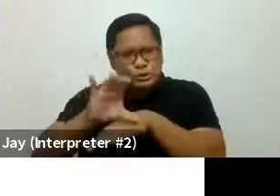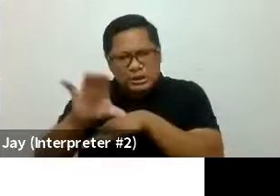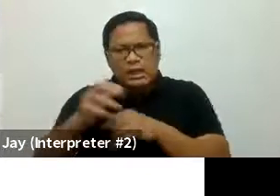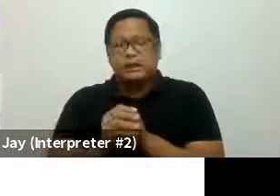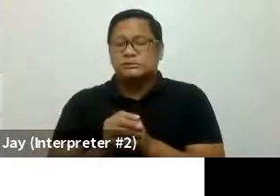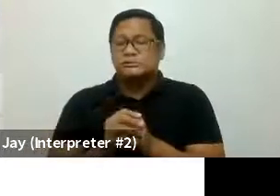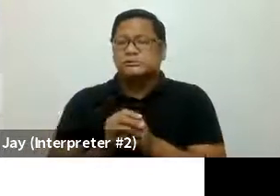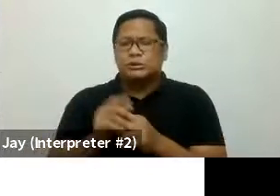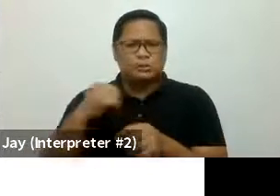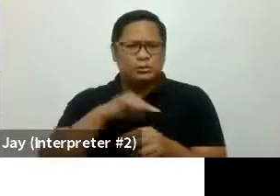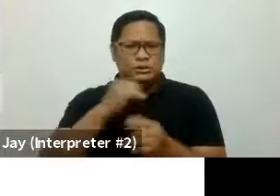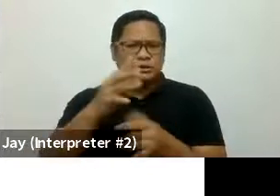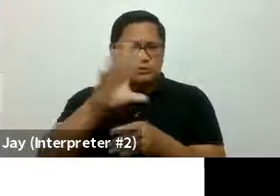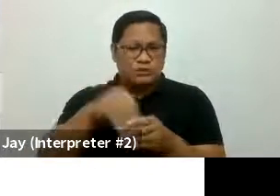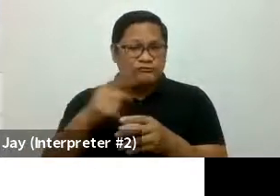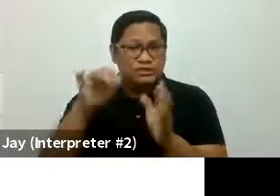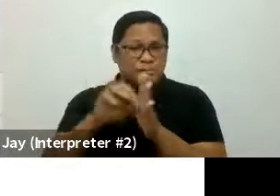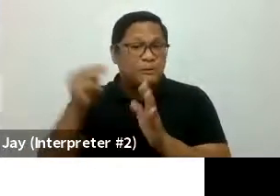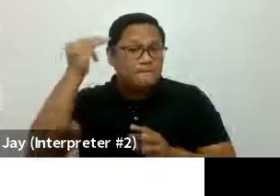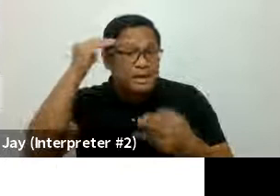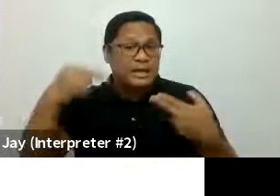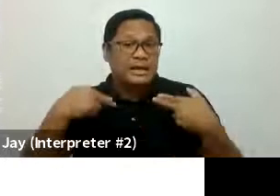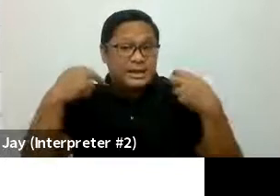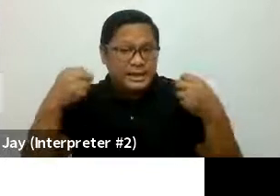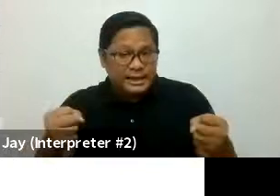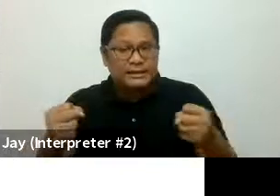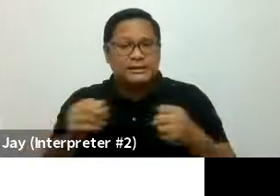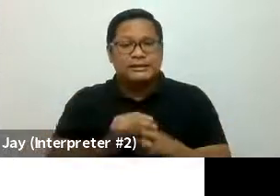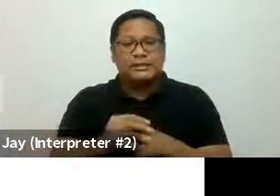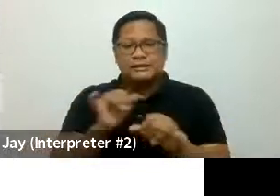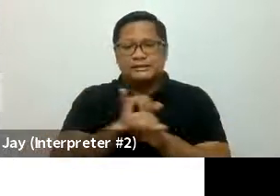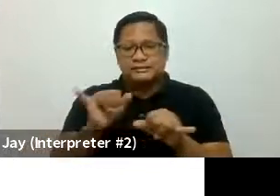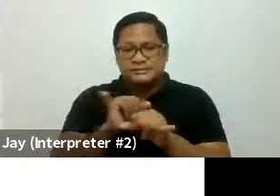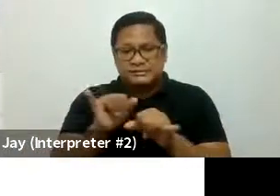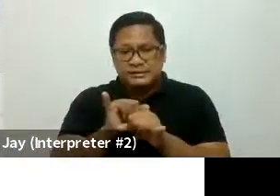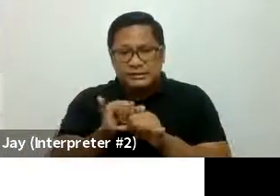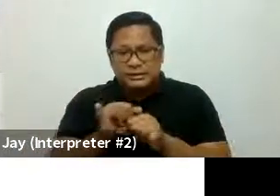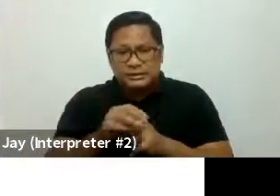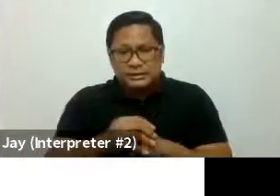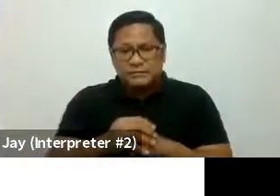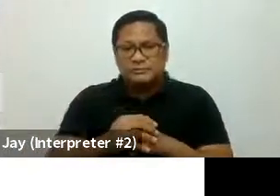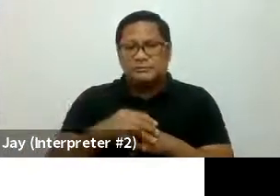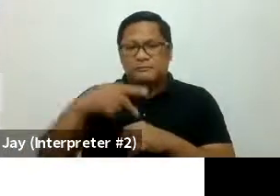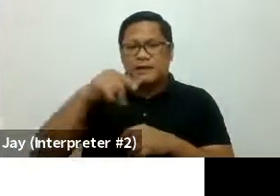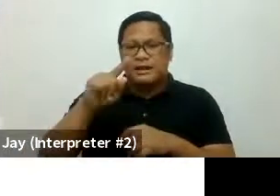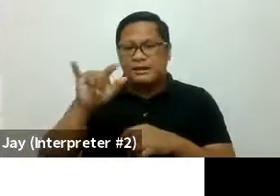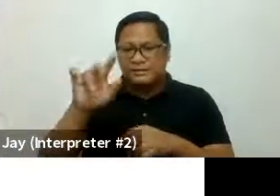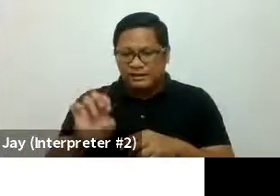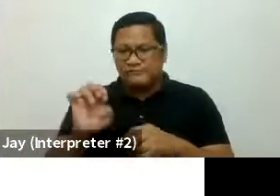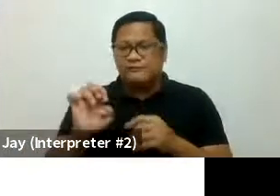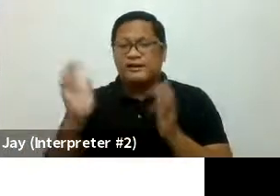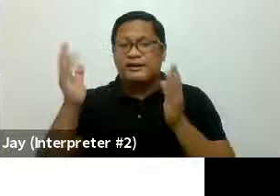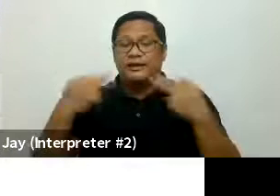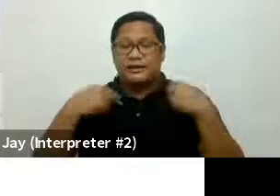right now on mental health, and of course the palliative and step down care. This was one of this was the topic of